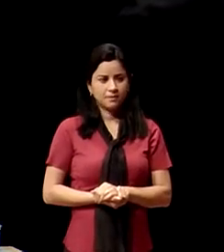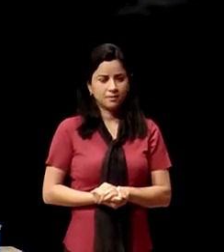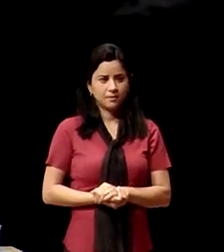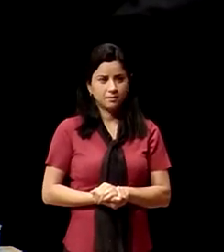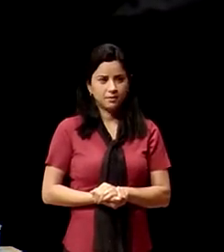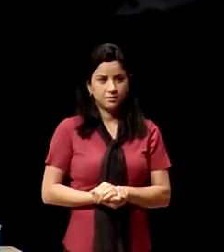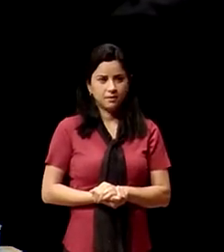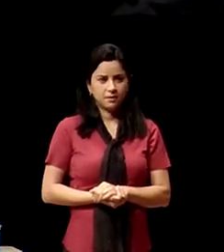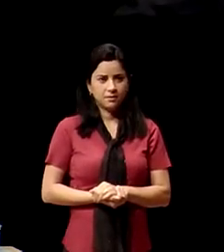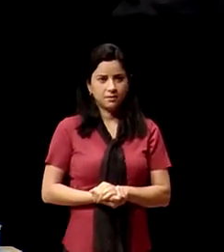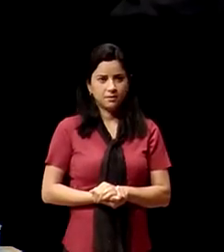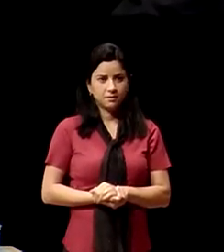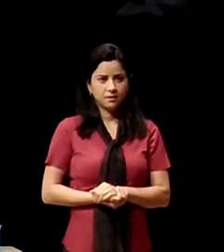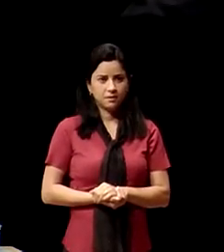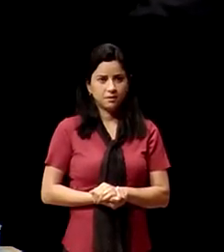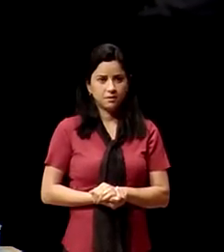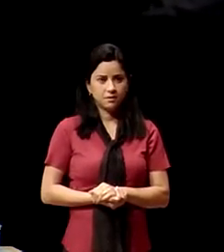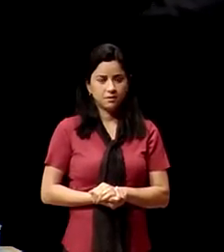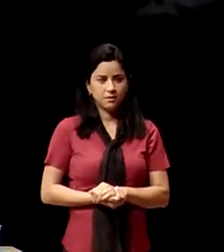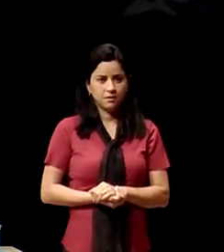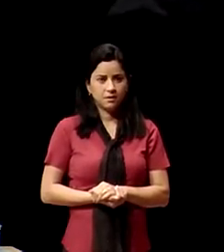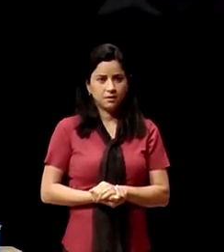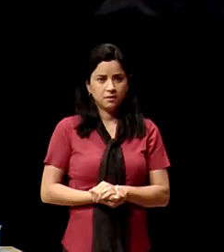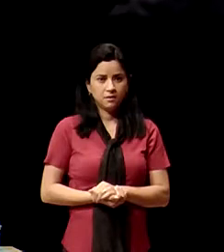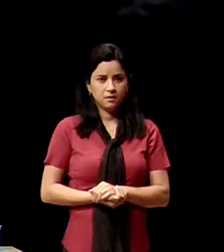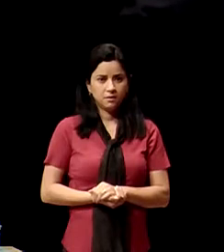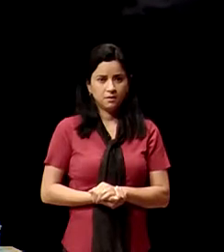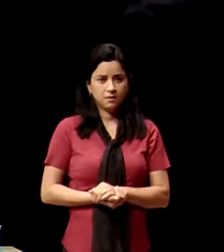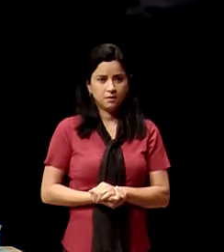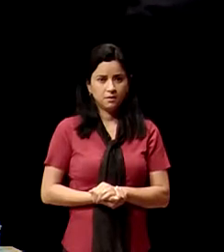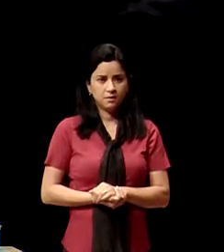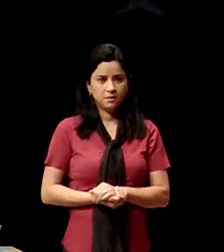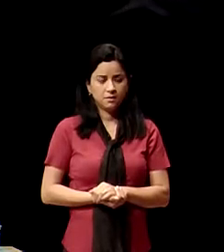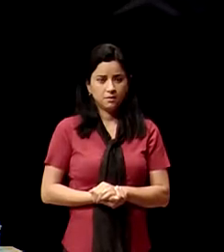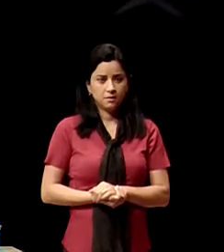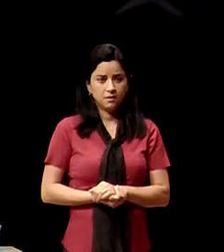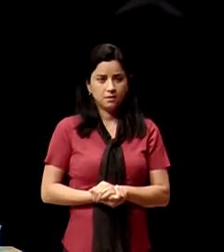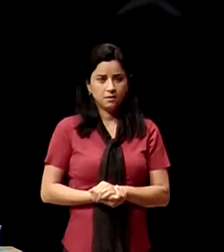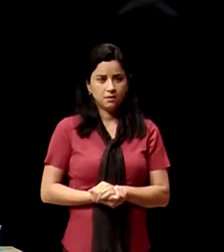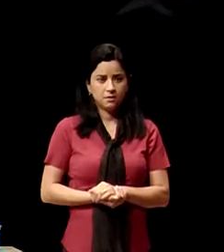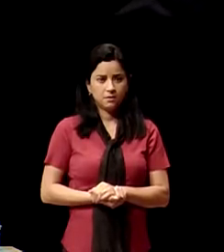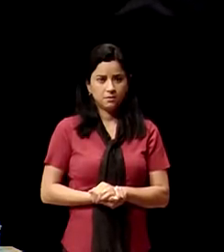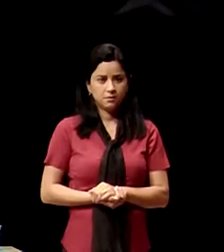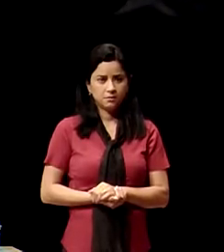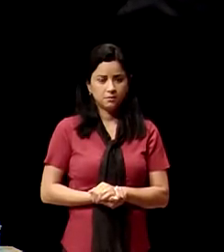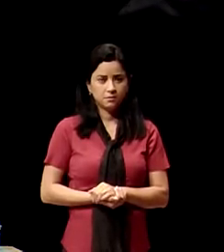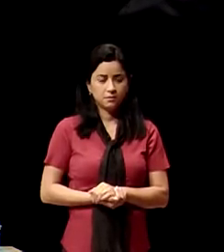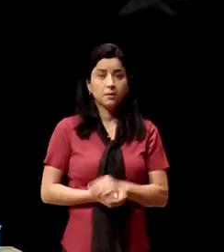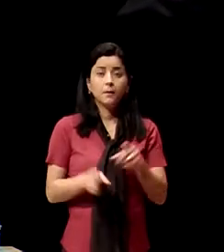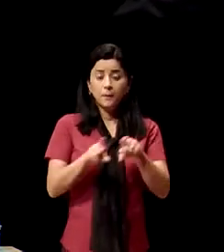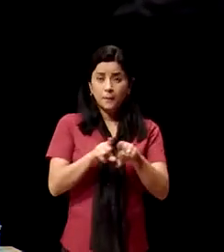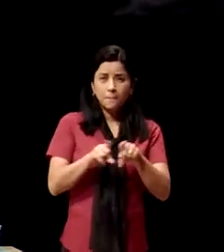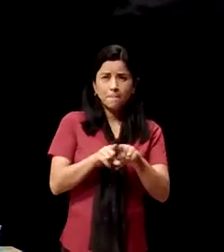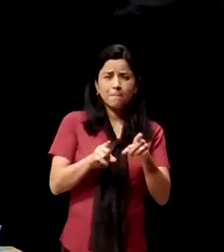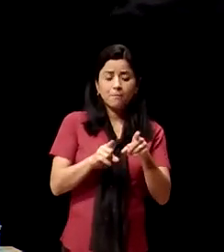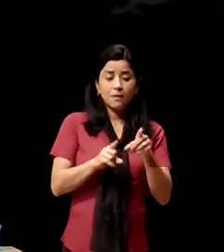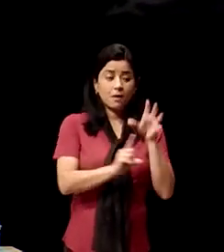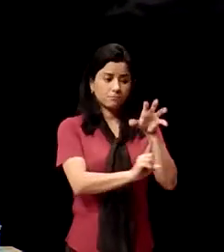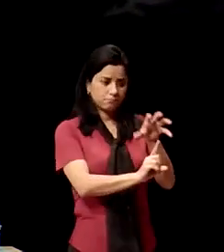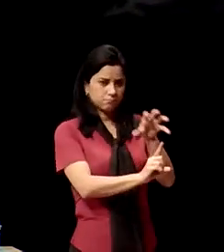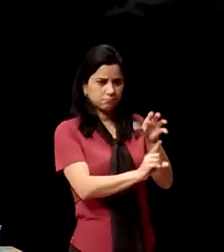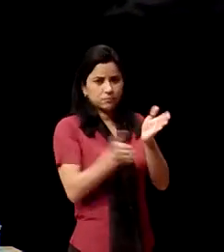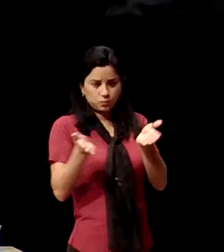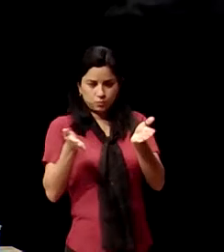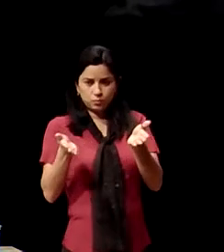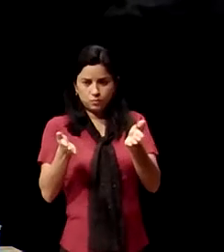today's views on the nature of social pedagogy as a scientific discipline. E também tem influência